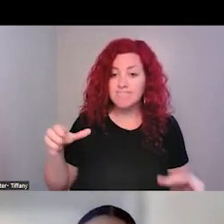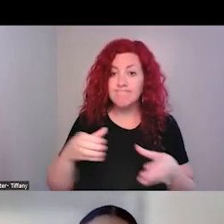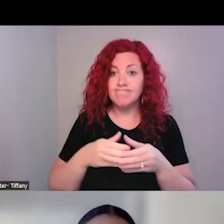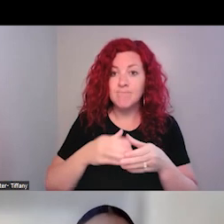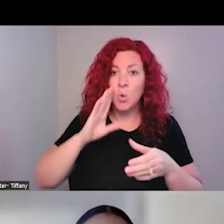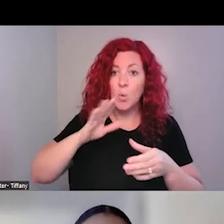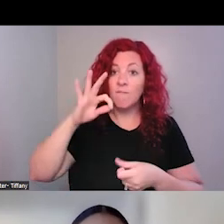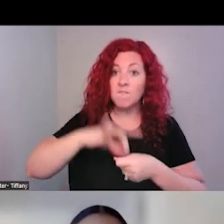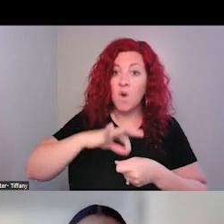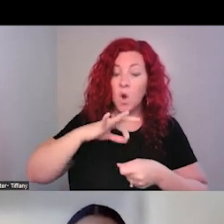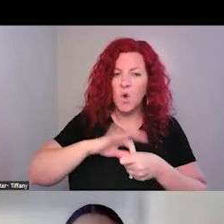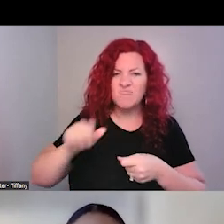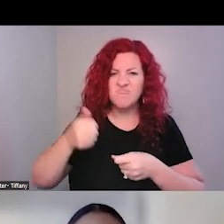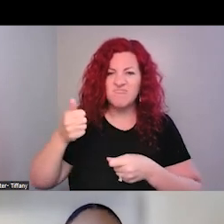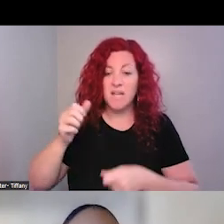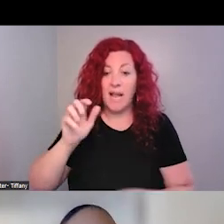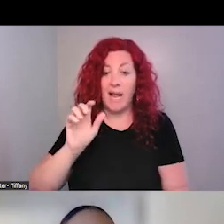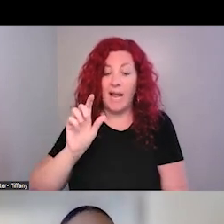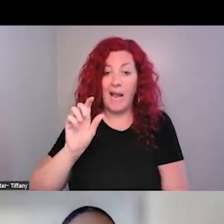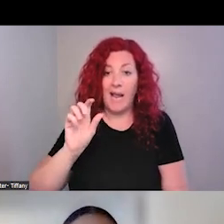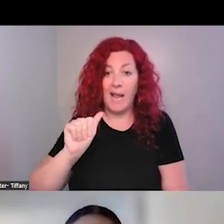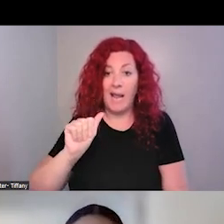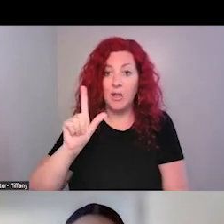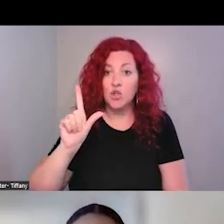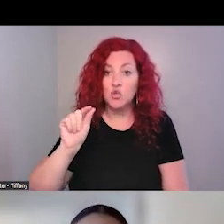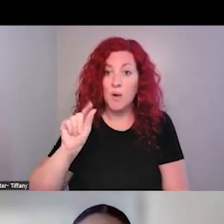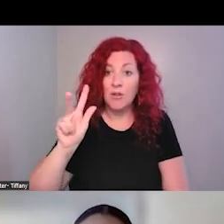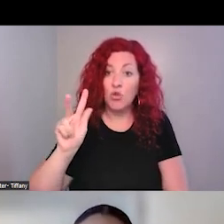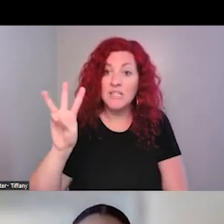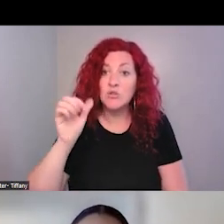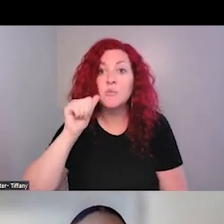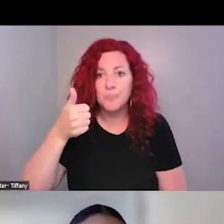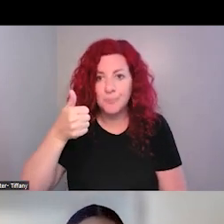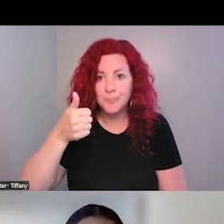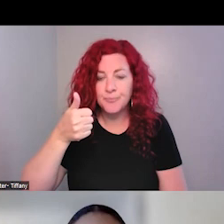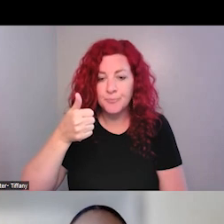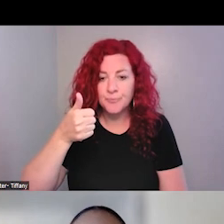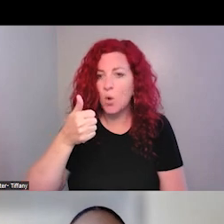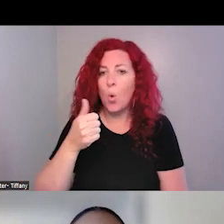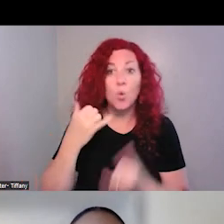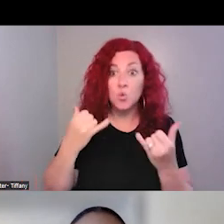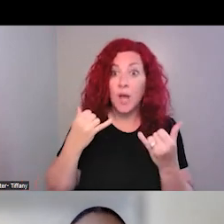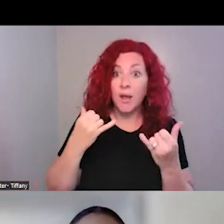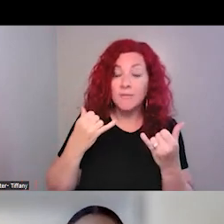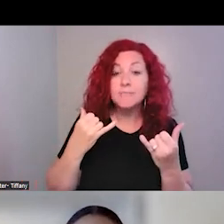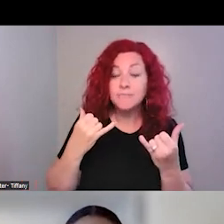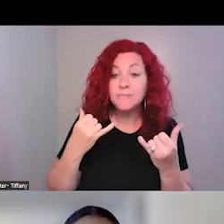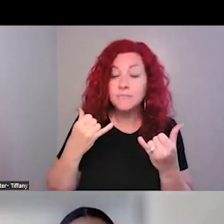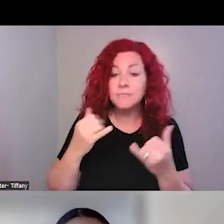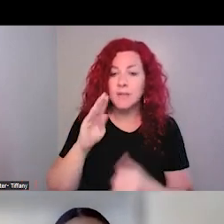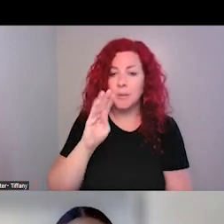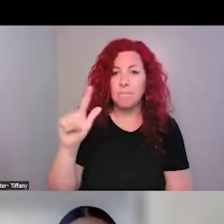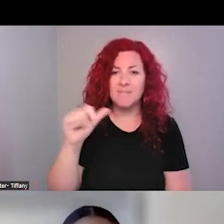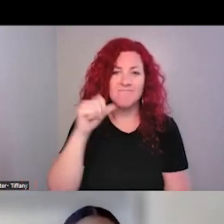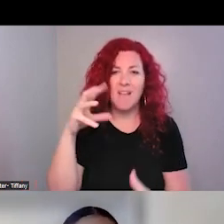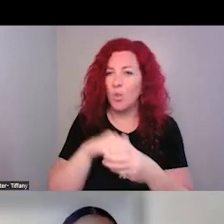on the counterpart, so A2036 tomorrow, I guess today. Although the bill does not